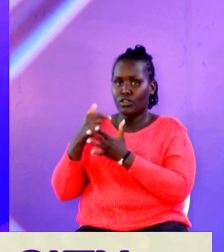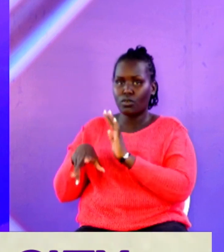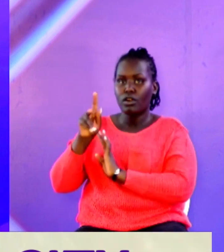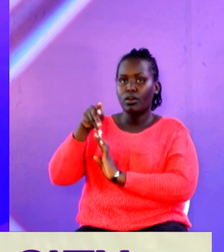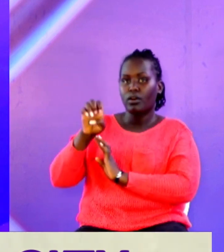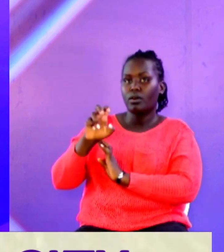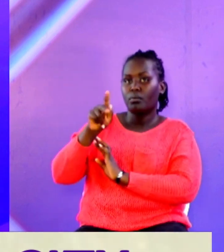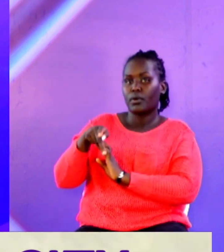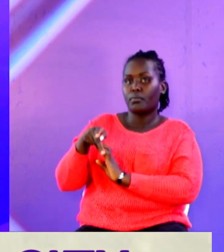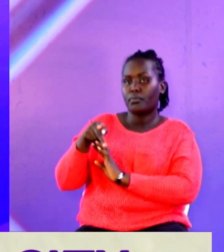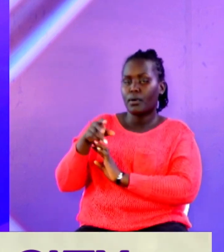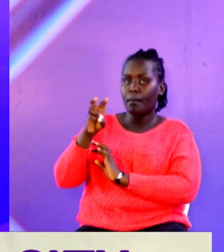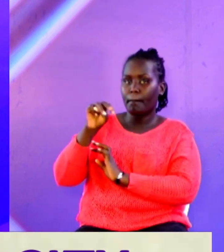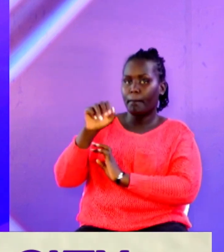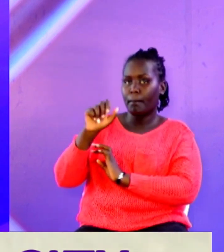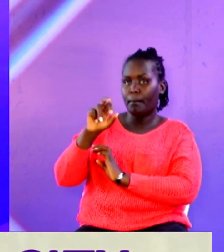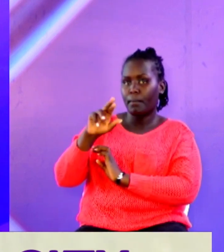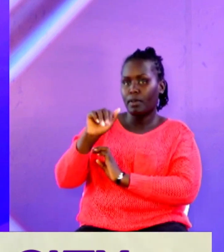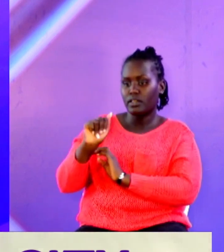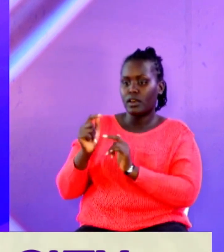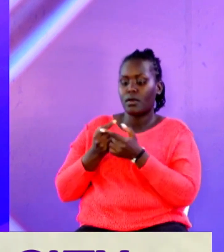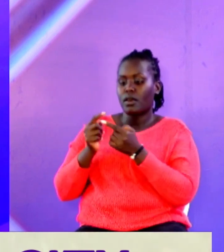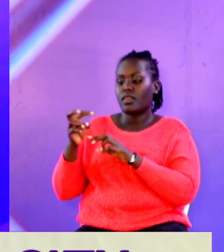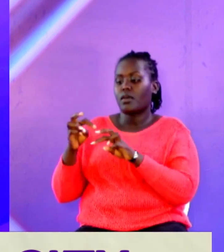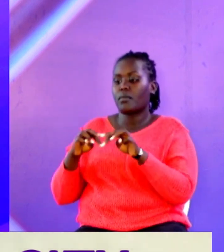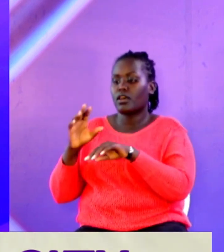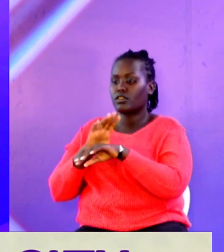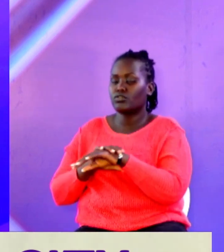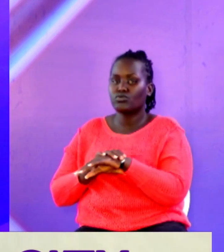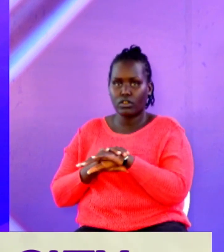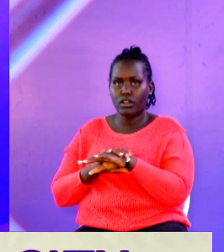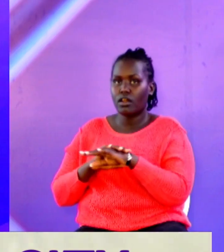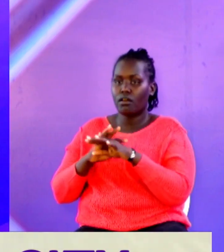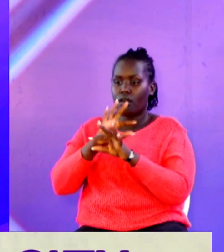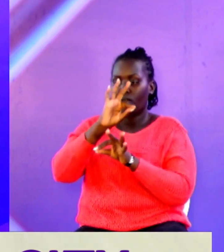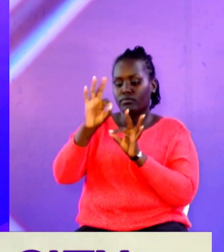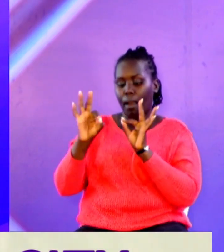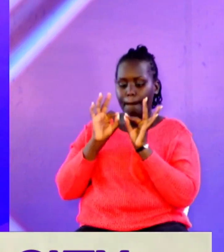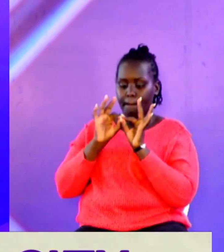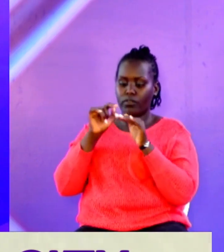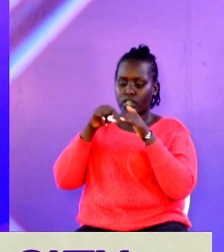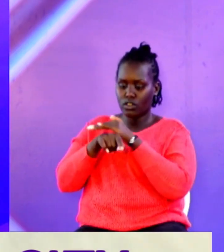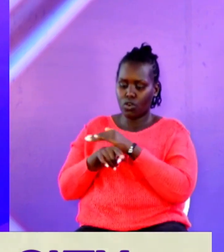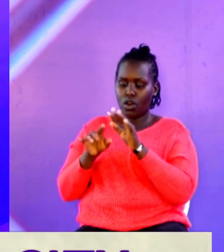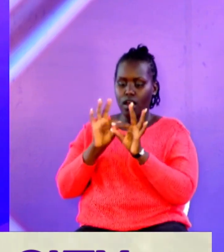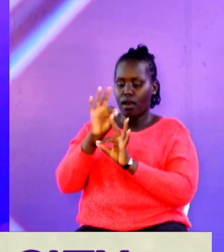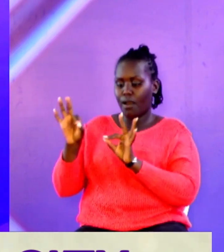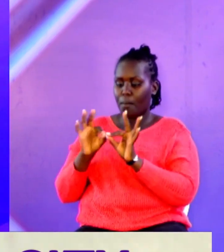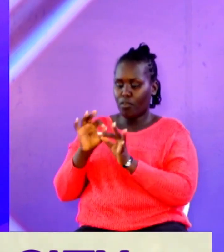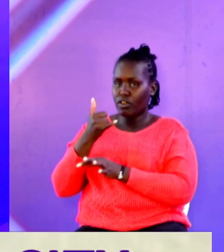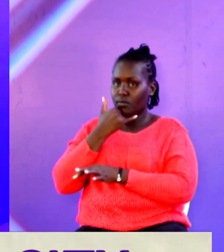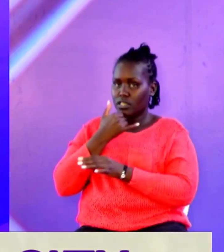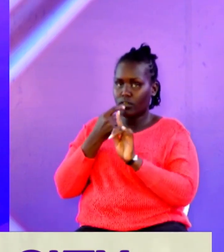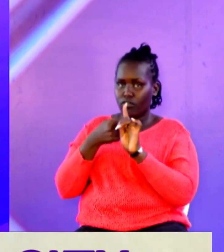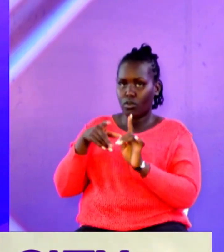Marsa, and when David Raya was not in goal, they managed to score perfectly. That was a perfect goal, a perfect mistake from David